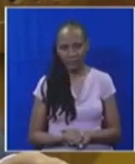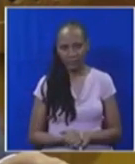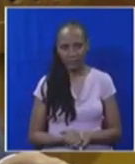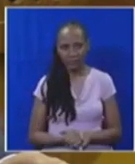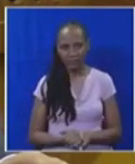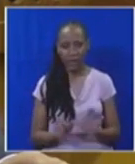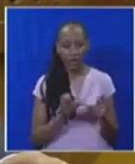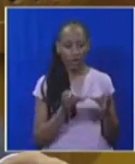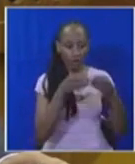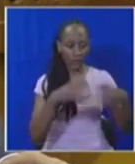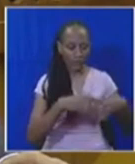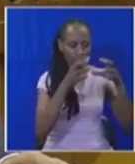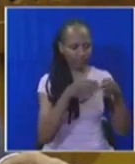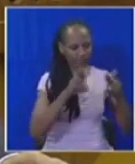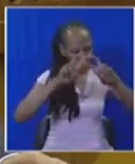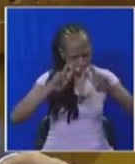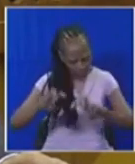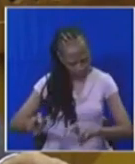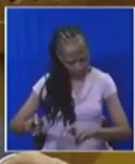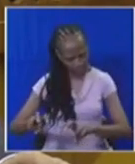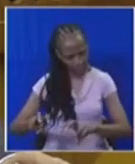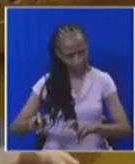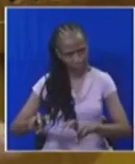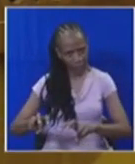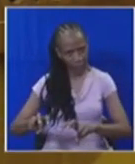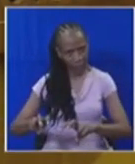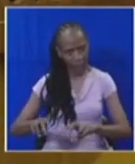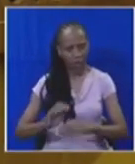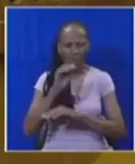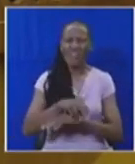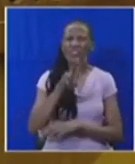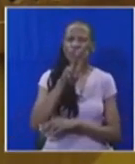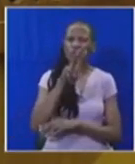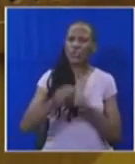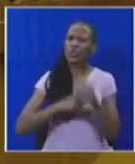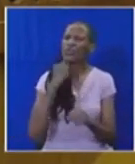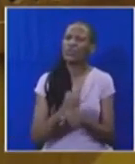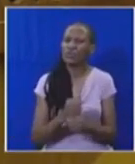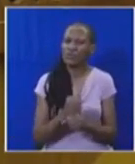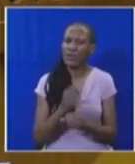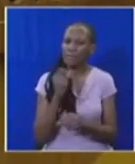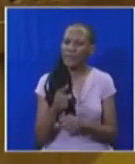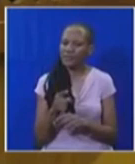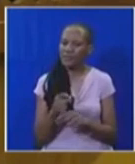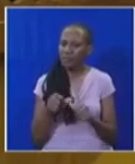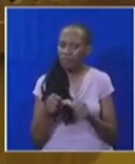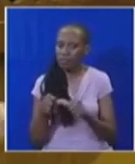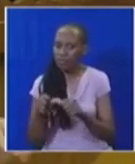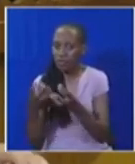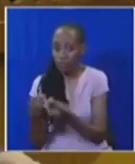interministerial committee having considered this matter, yes, another interministerial committee, for over 2 years, there appears to be little headway in resolving